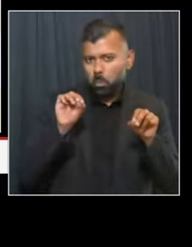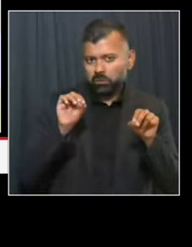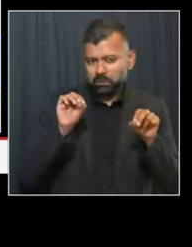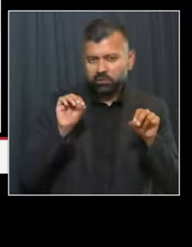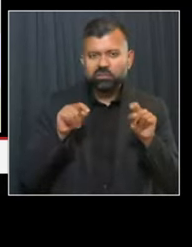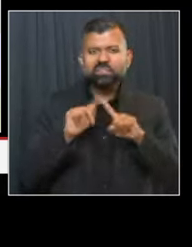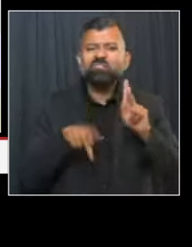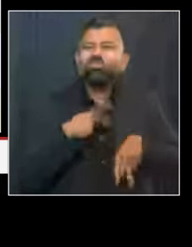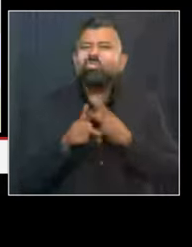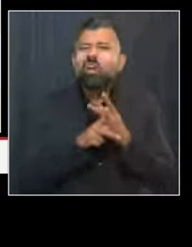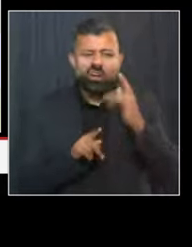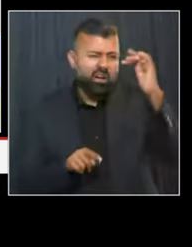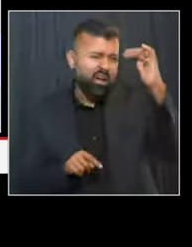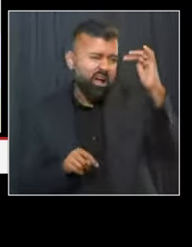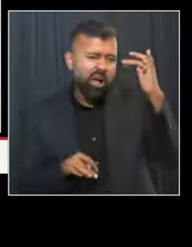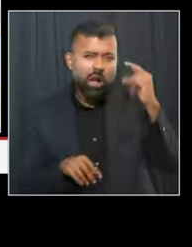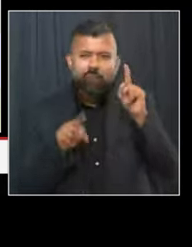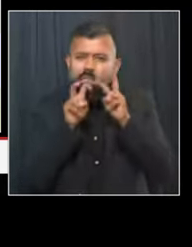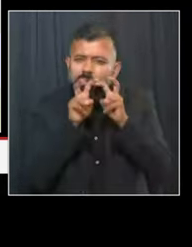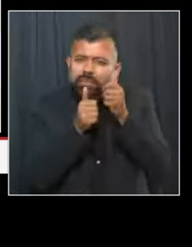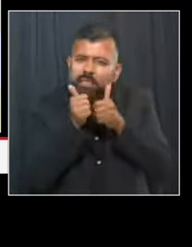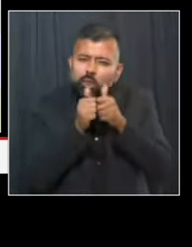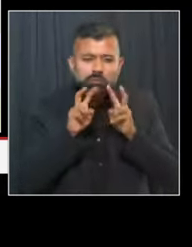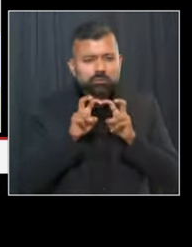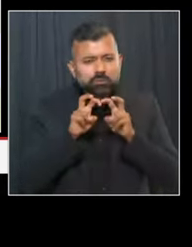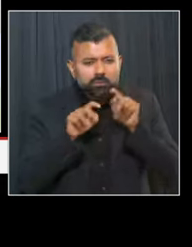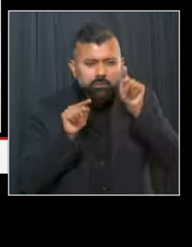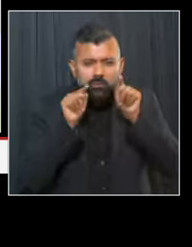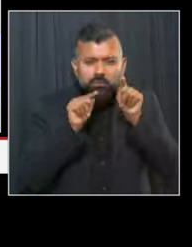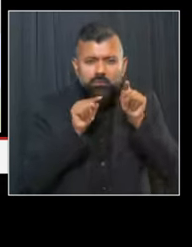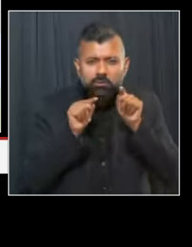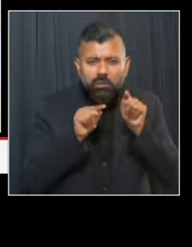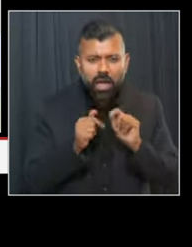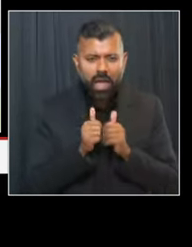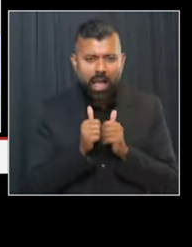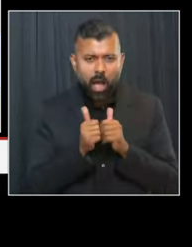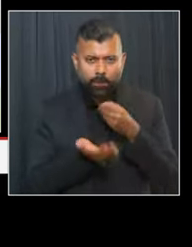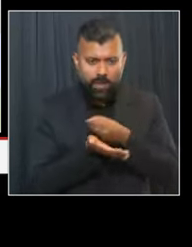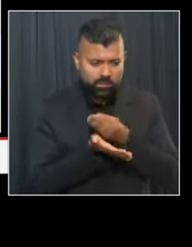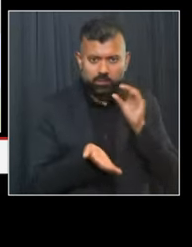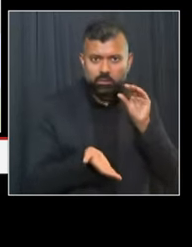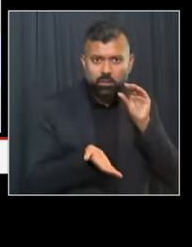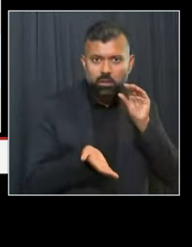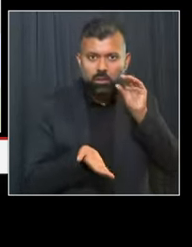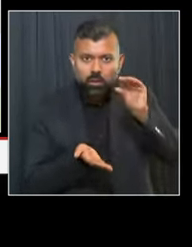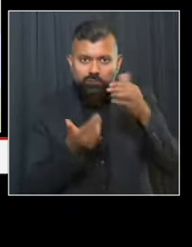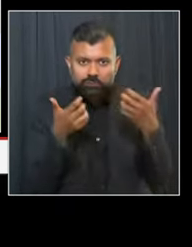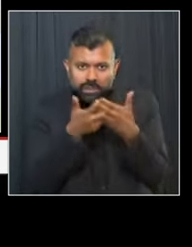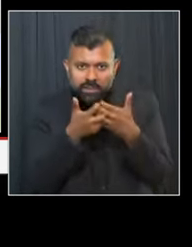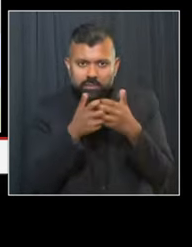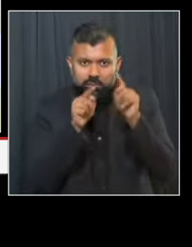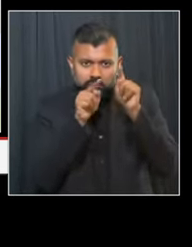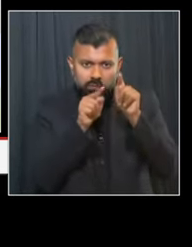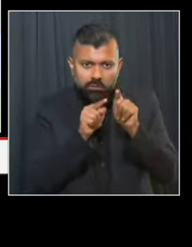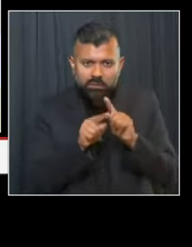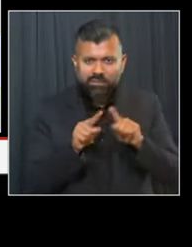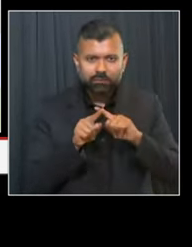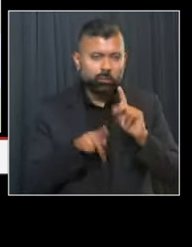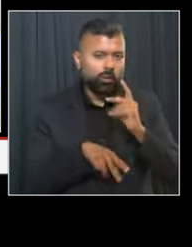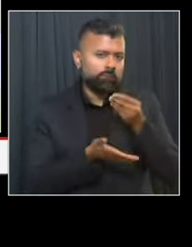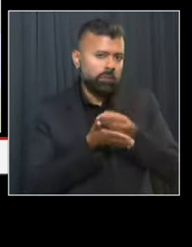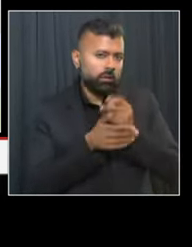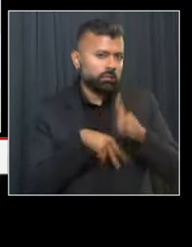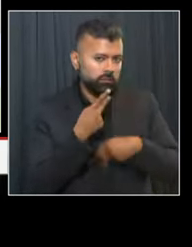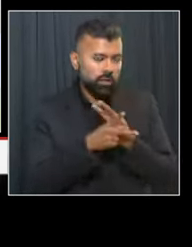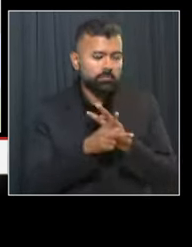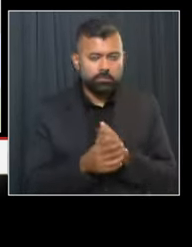appropriation authority that we could now also solve for that fund type. So we've now solved for 4 of the 5 fund types. What we have left to